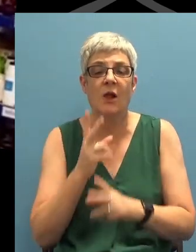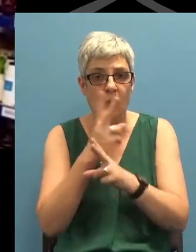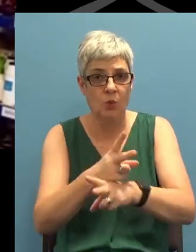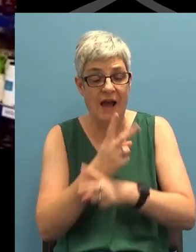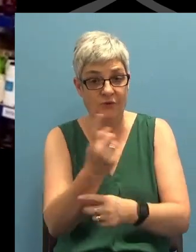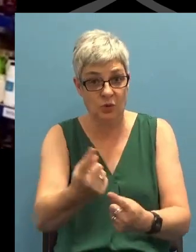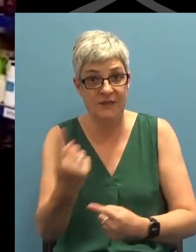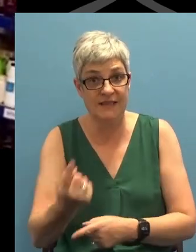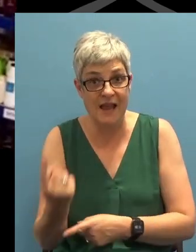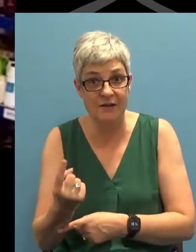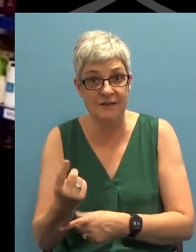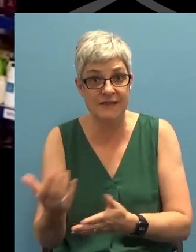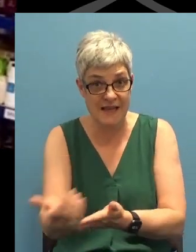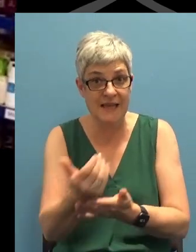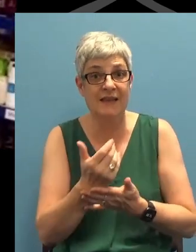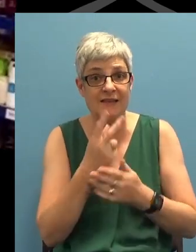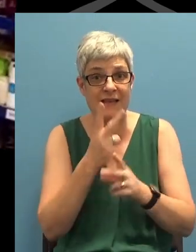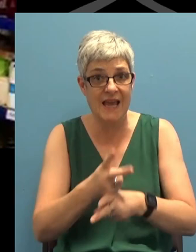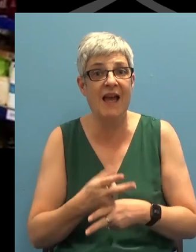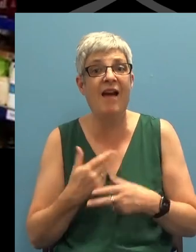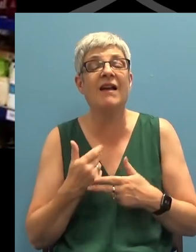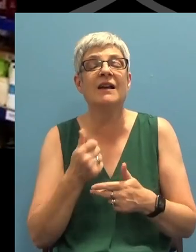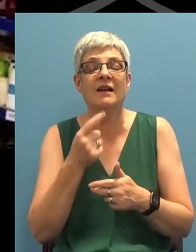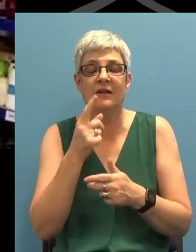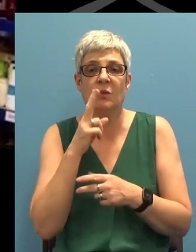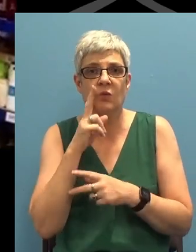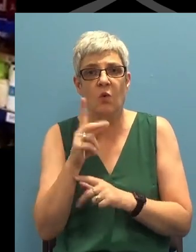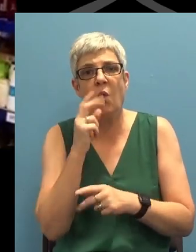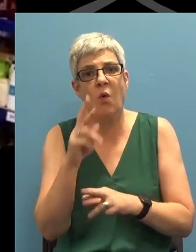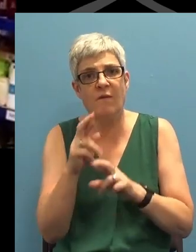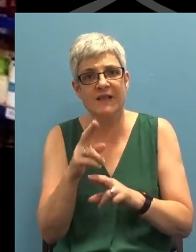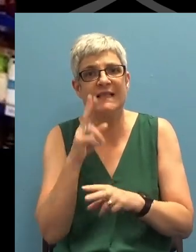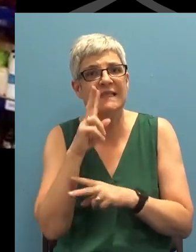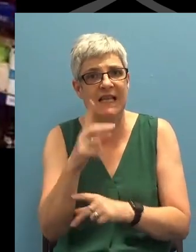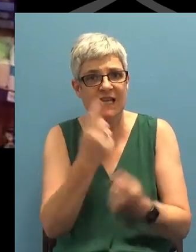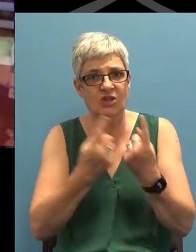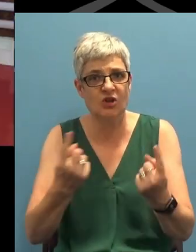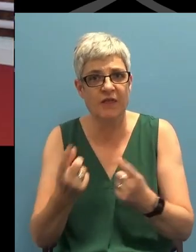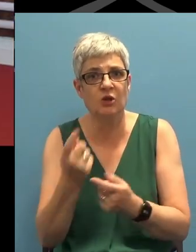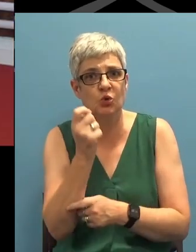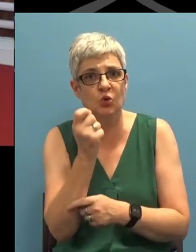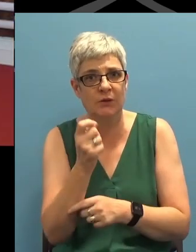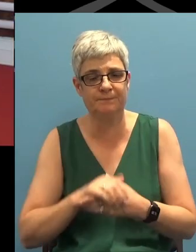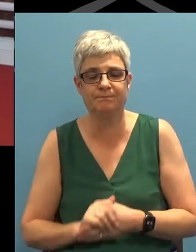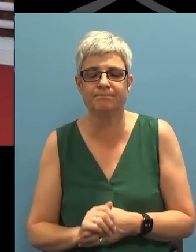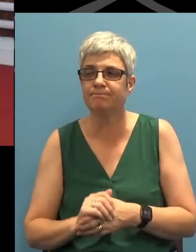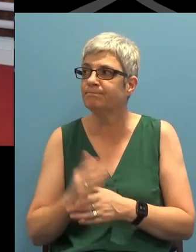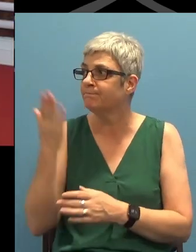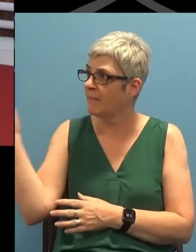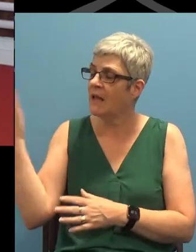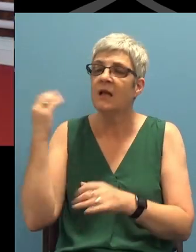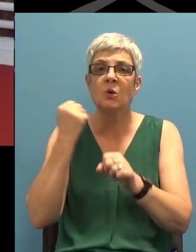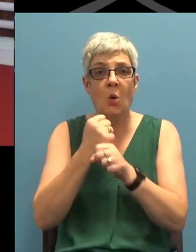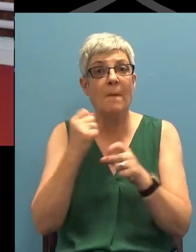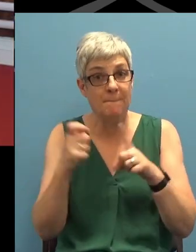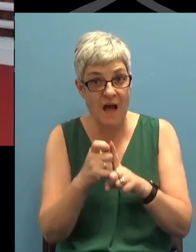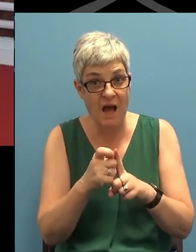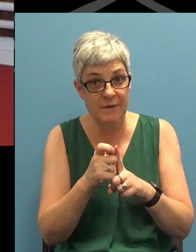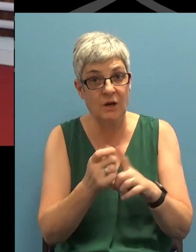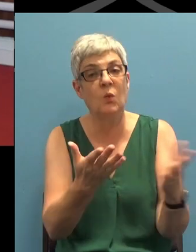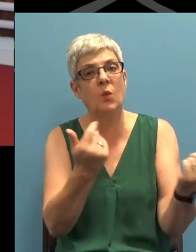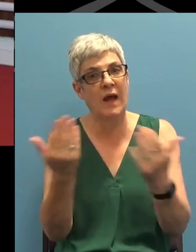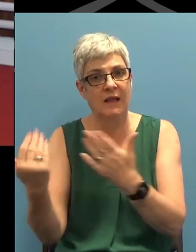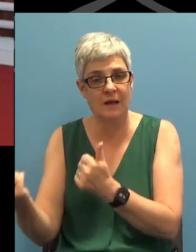take care, and hopefully we'll see each other again soon. Take care. Bye. Hello, my name's Gordon Palmer. Welcome to